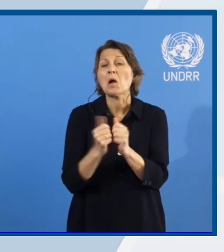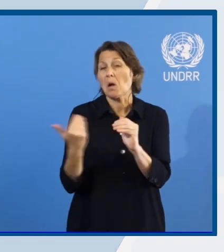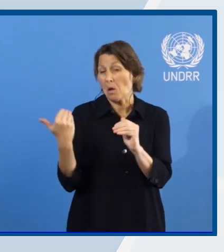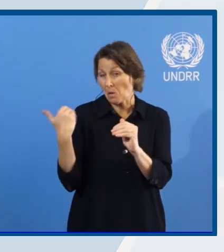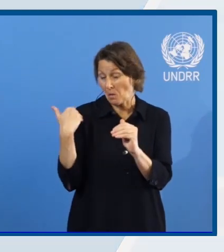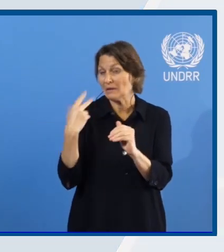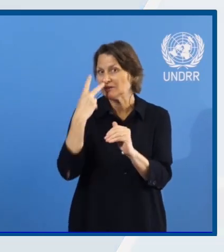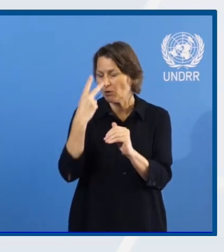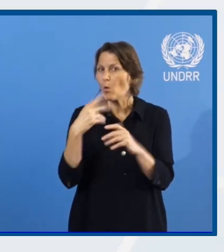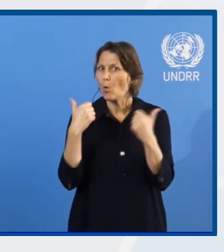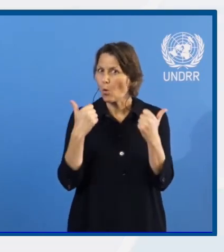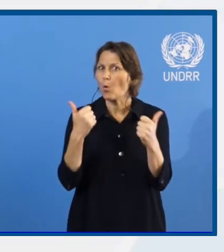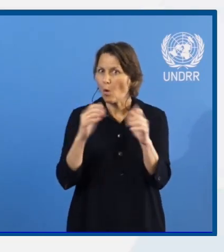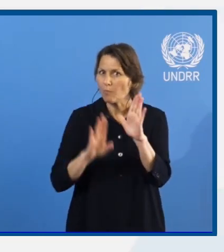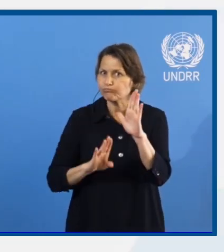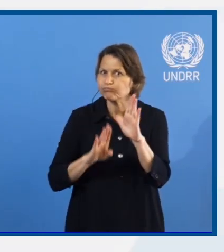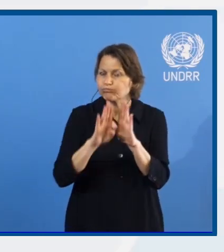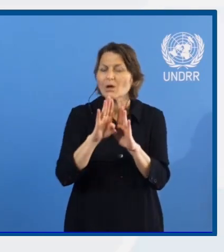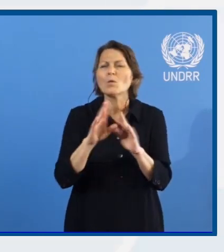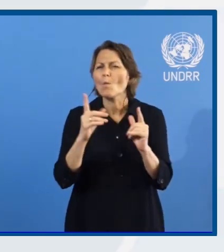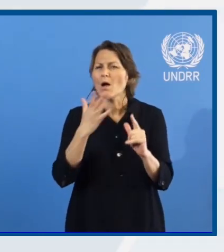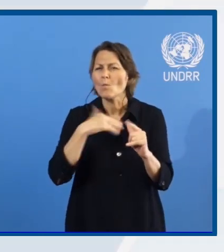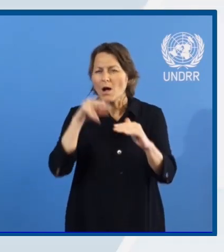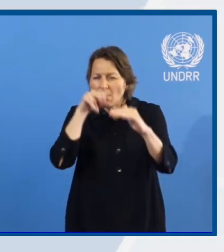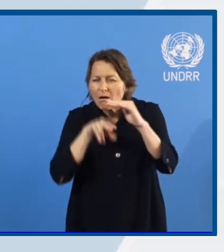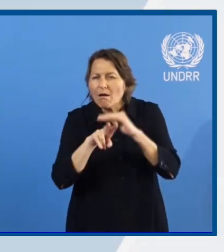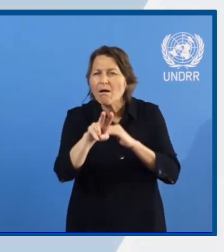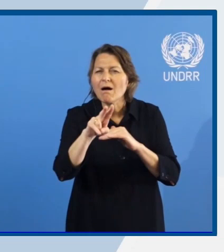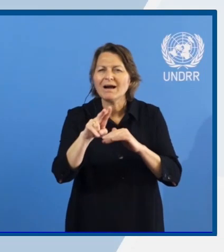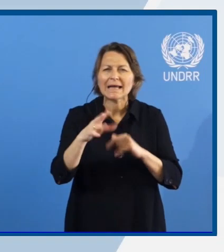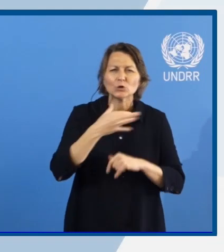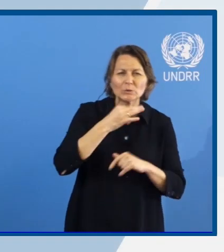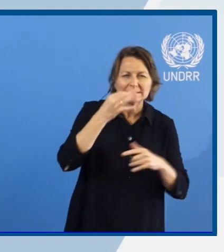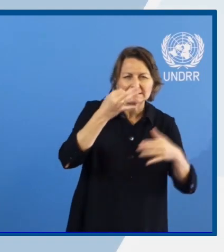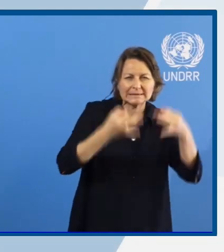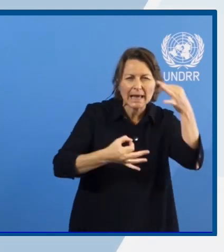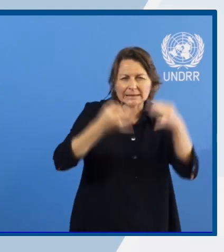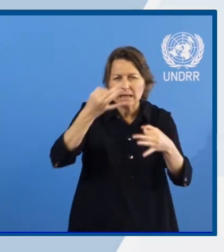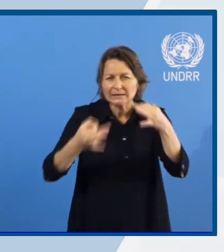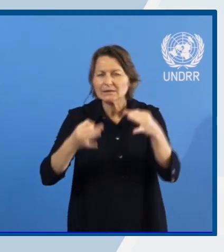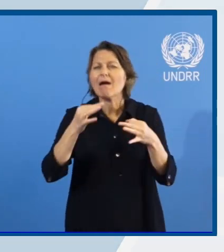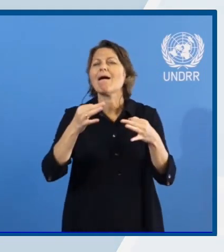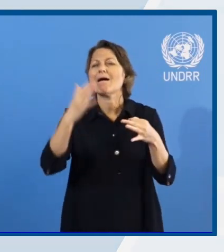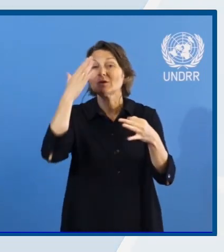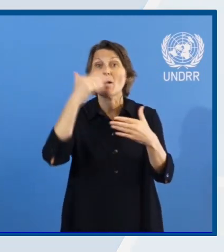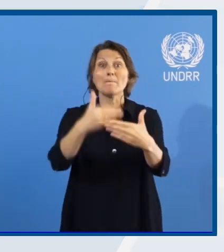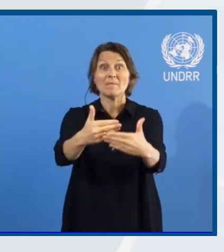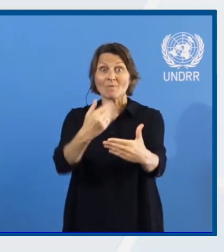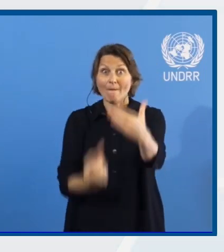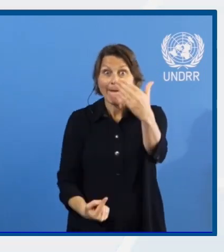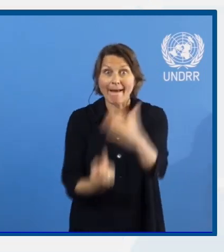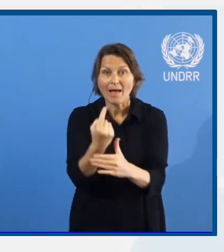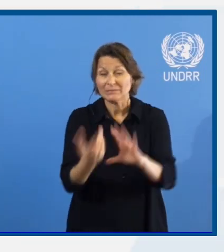recently on using forecasting and risk analytics to respond ahead of the disasters that we've